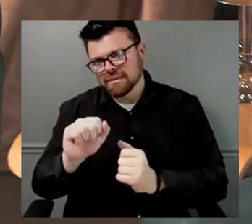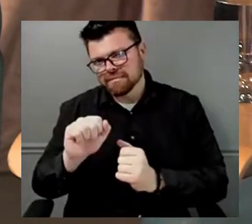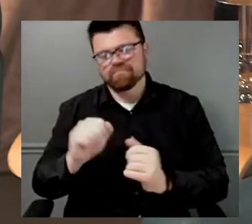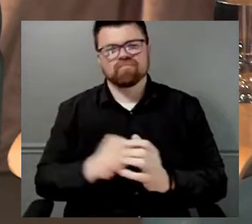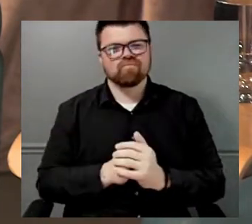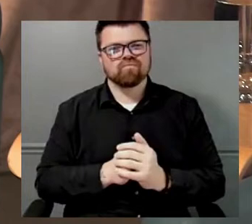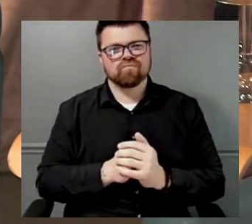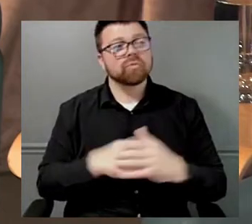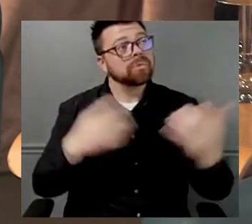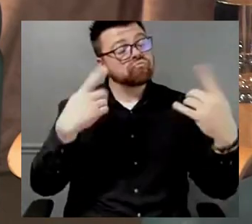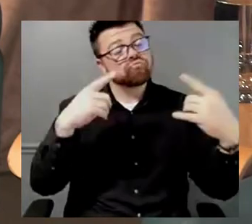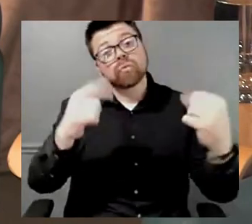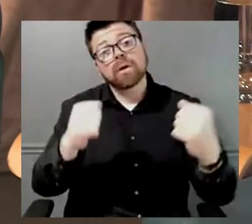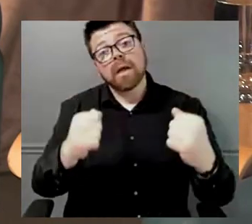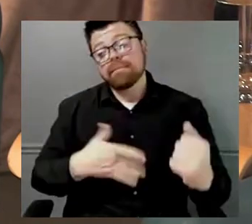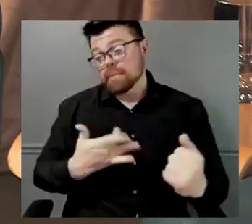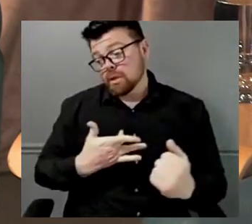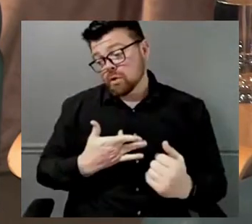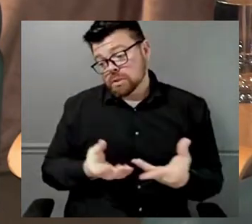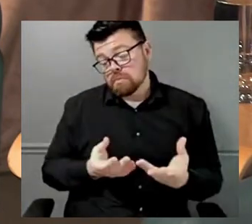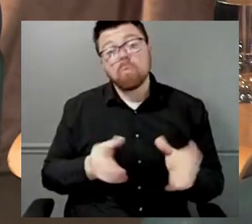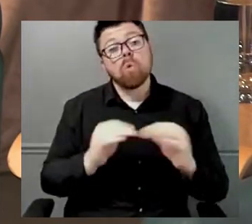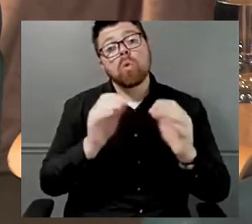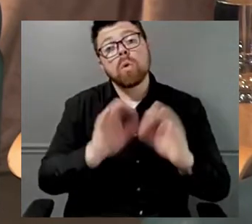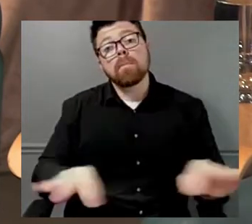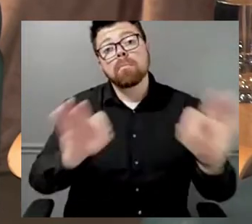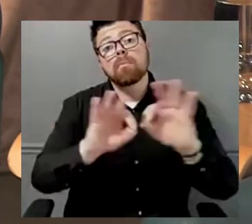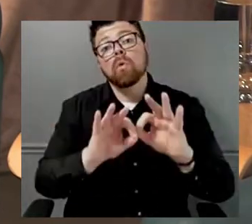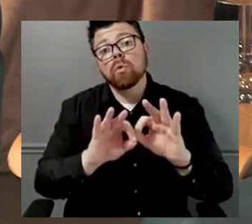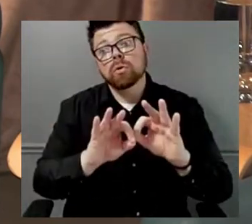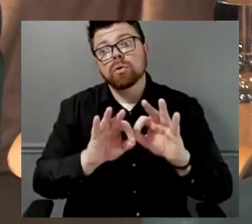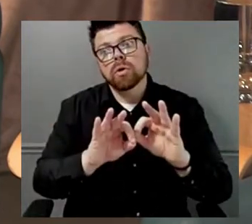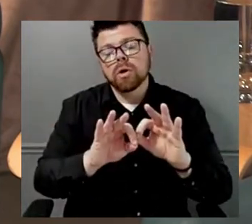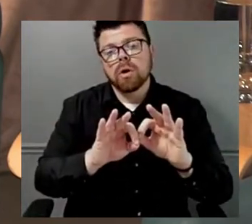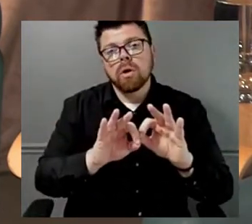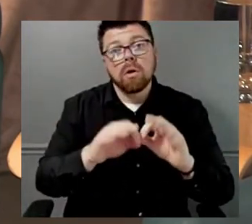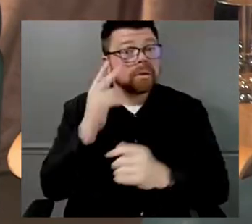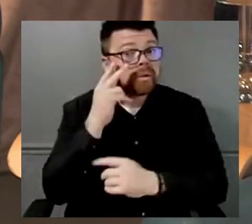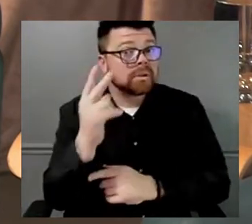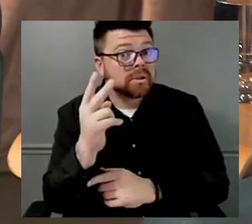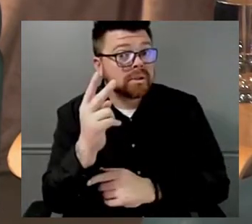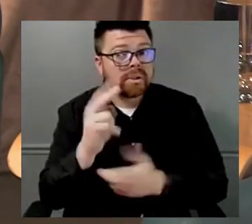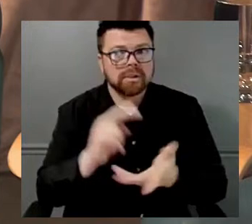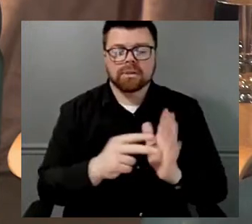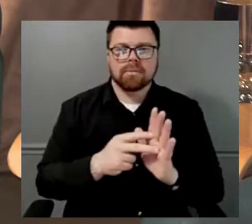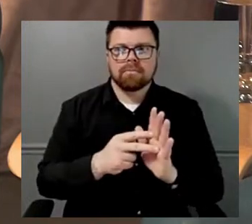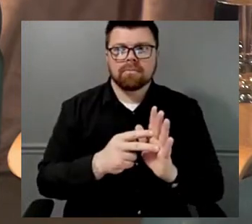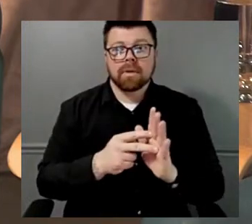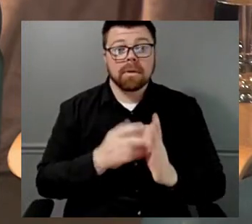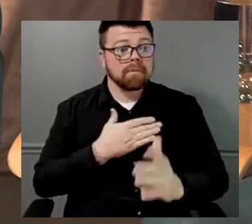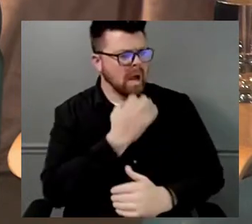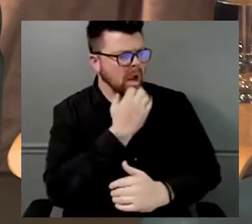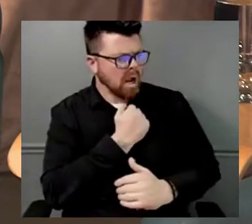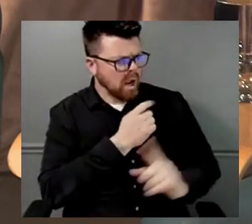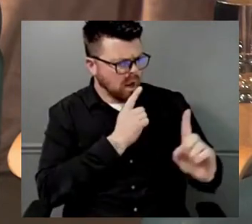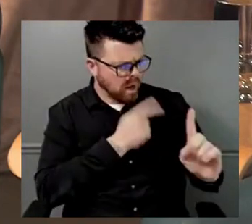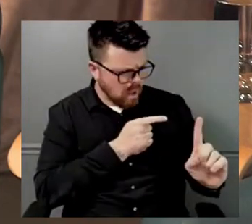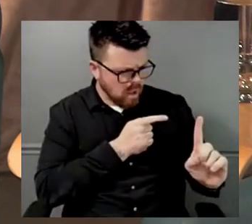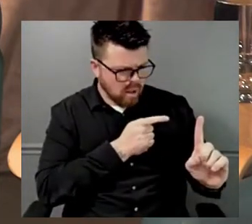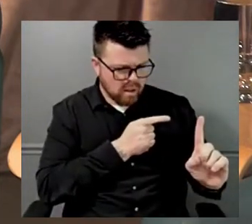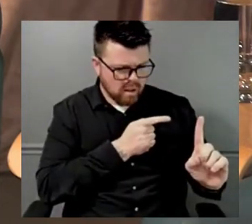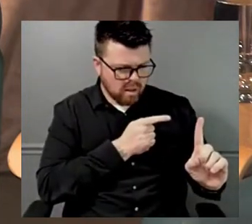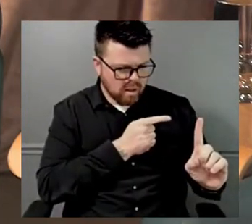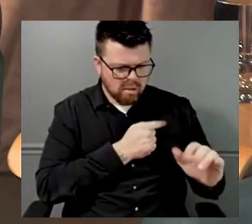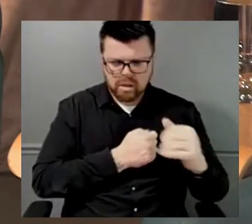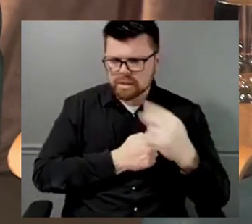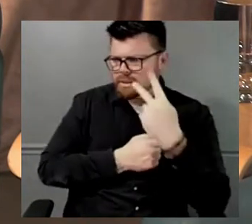more important to see it as a way to excite your passion in life, to